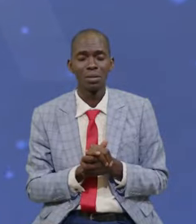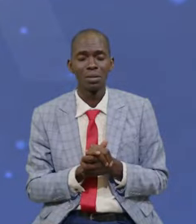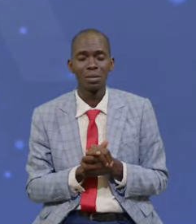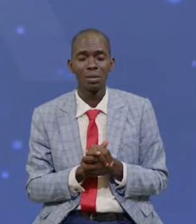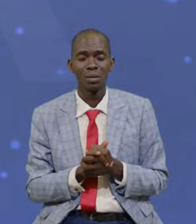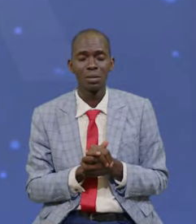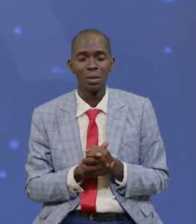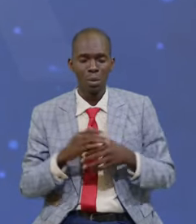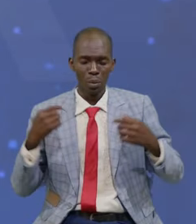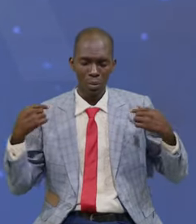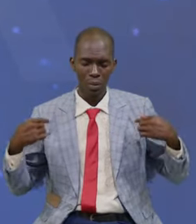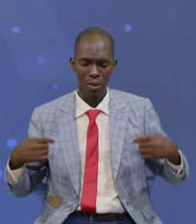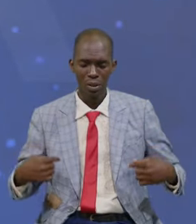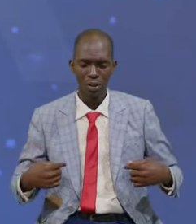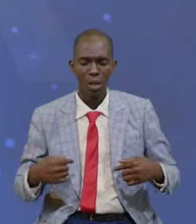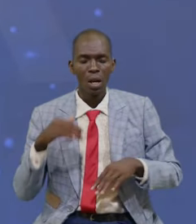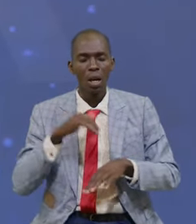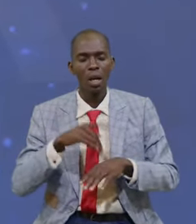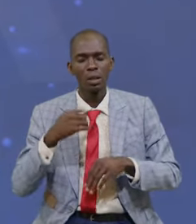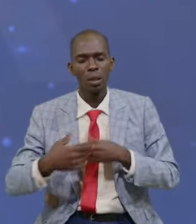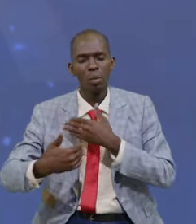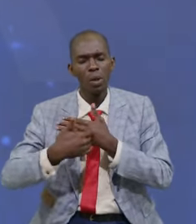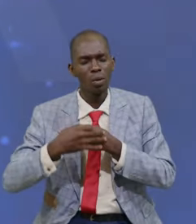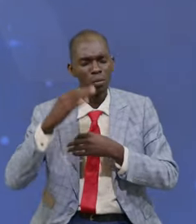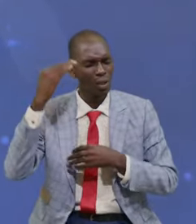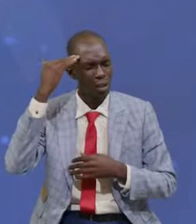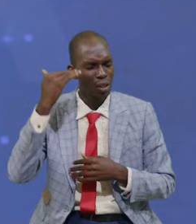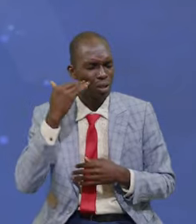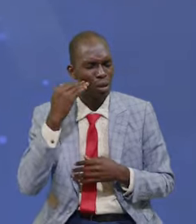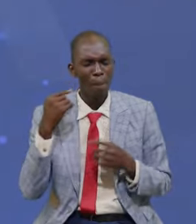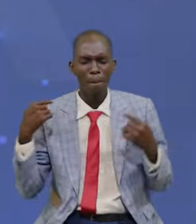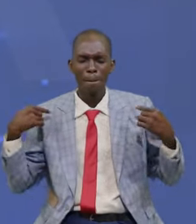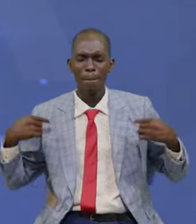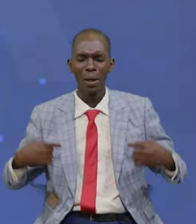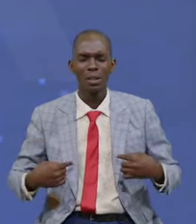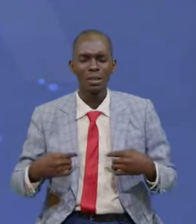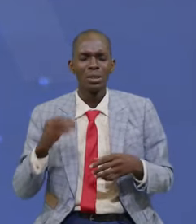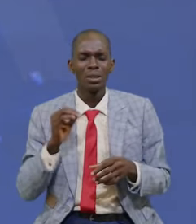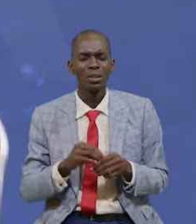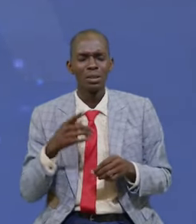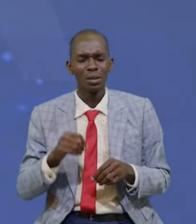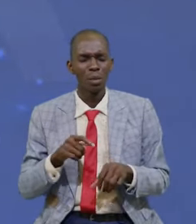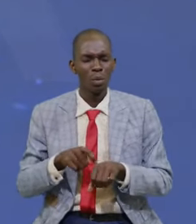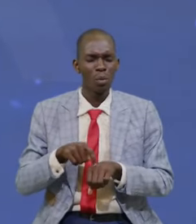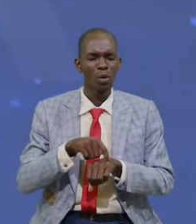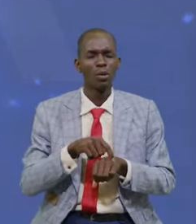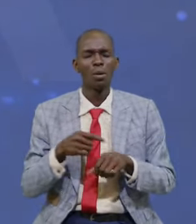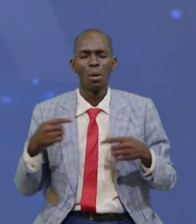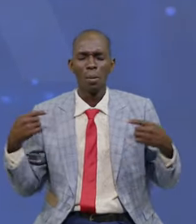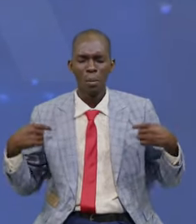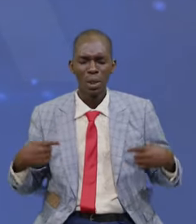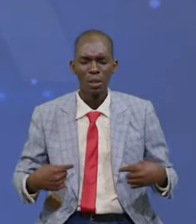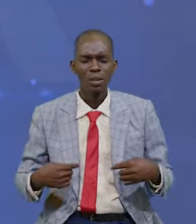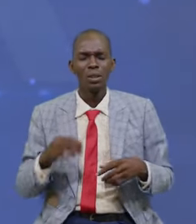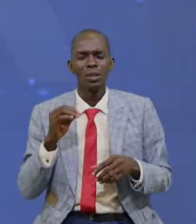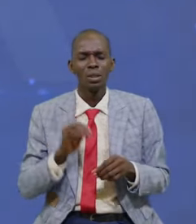Pain at the back of the head, pain in the joints, pain in the